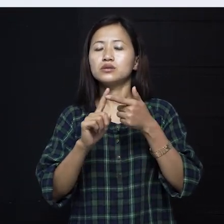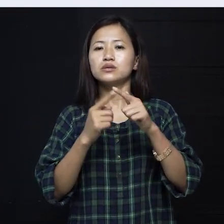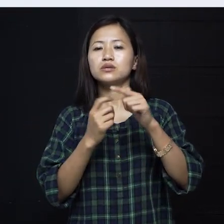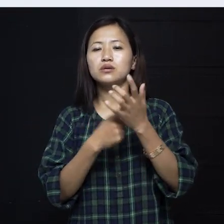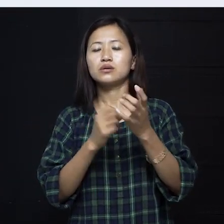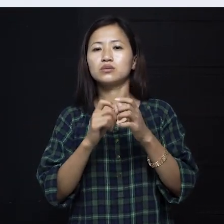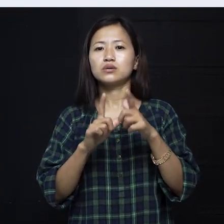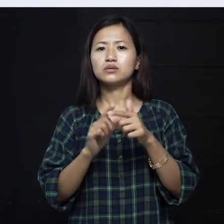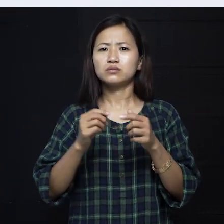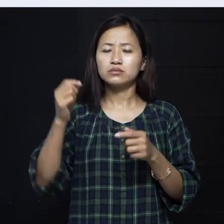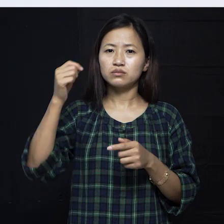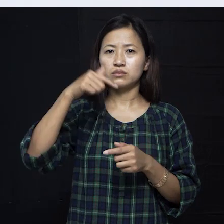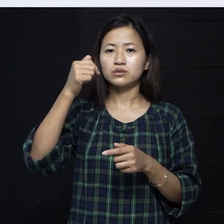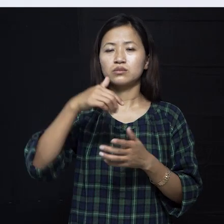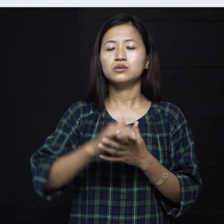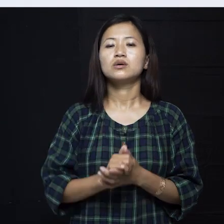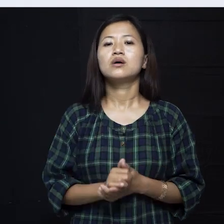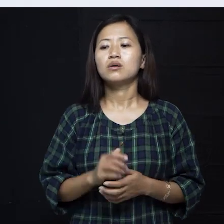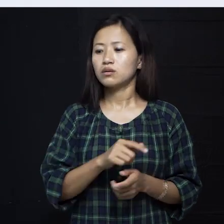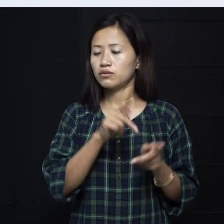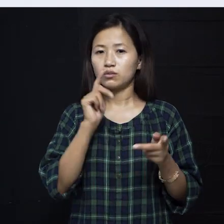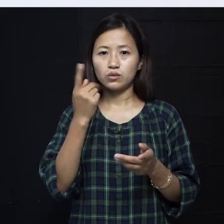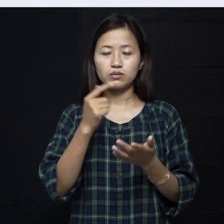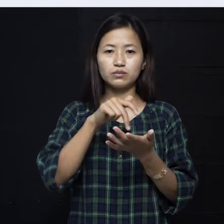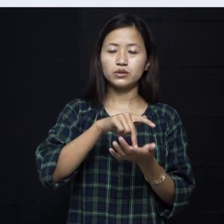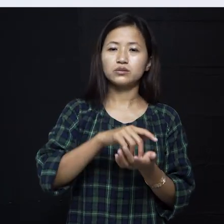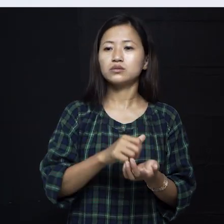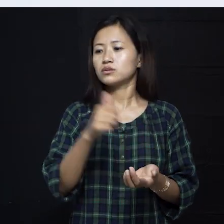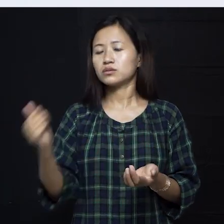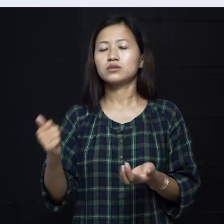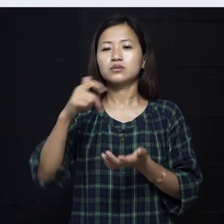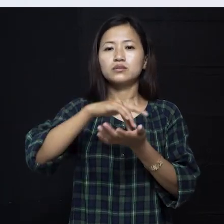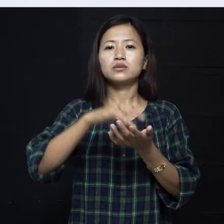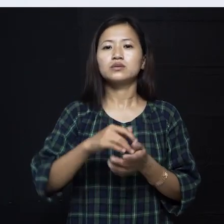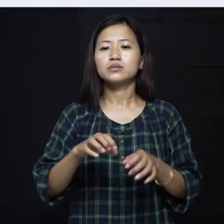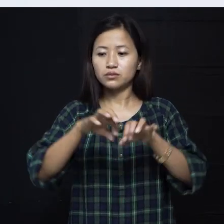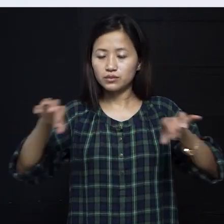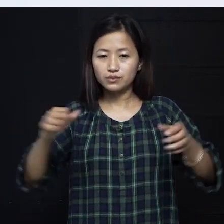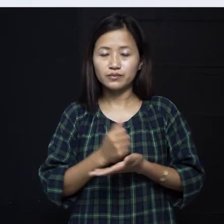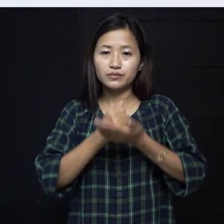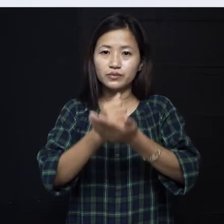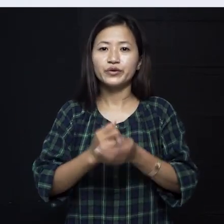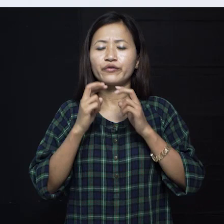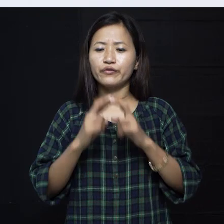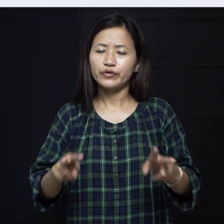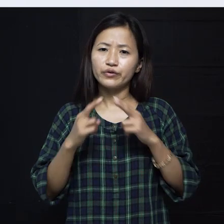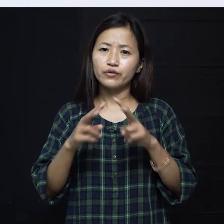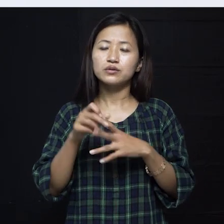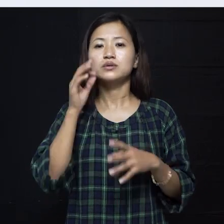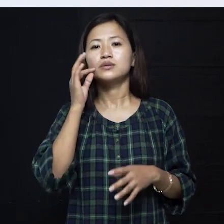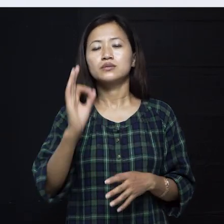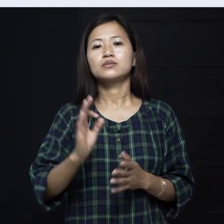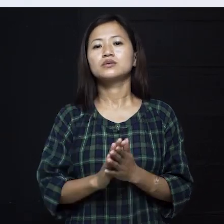these petroleum are transported from one place to another place through this pipeline and so on. So this have become very, very important.